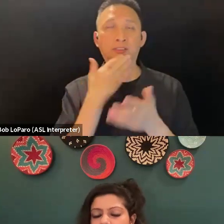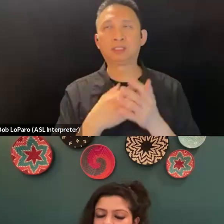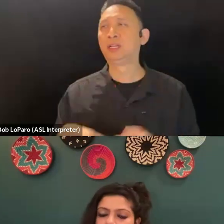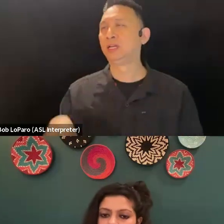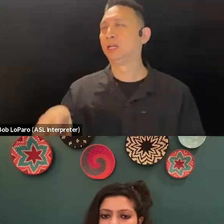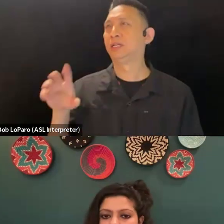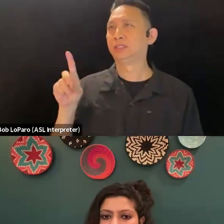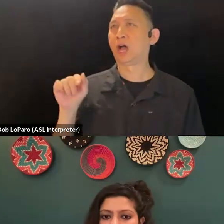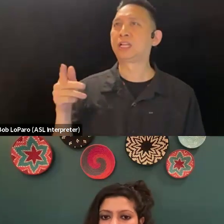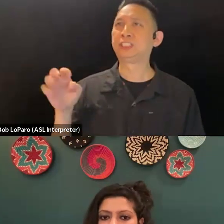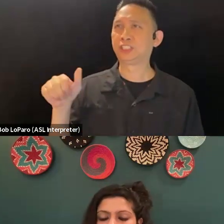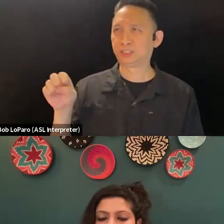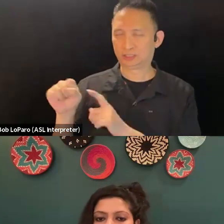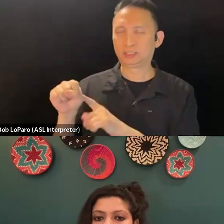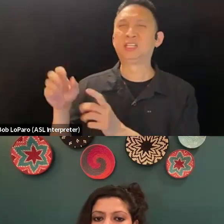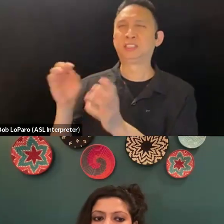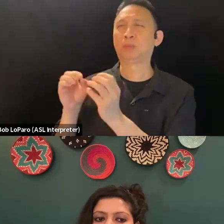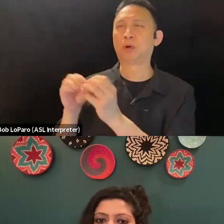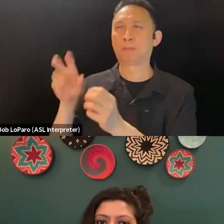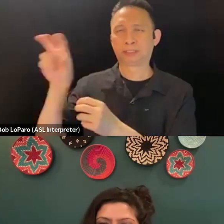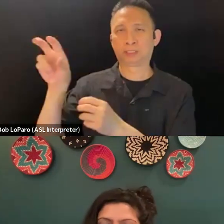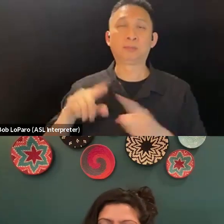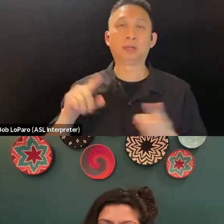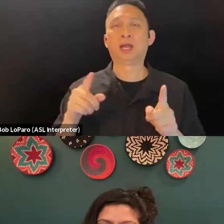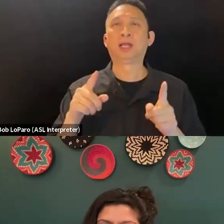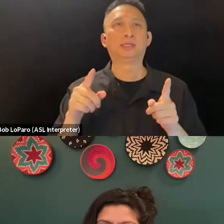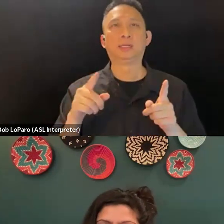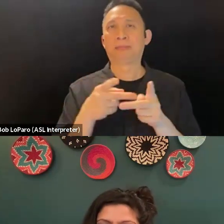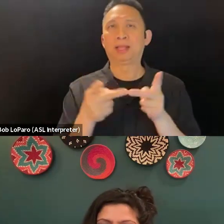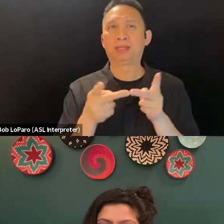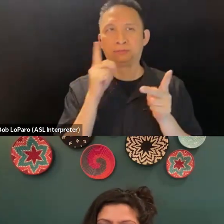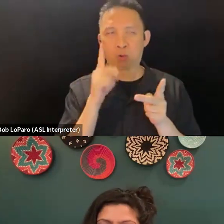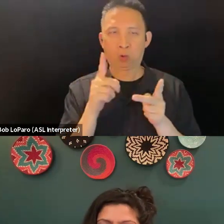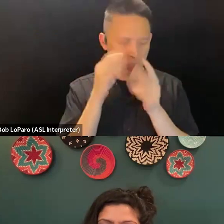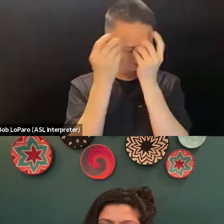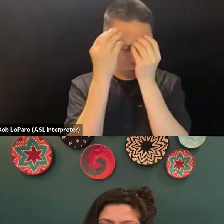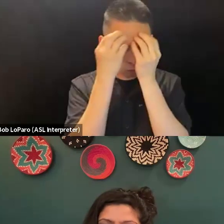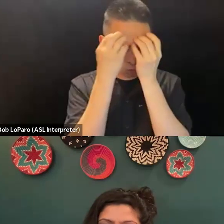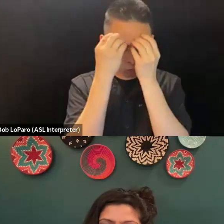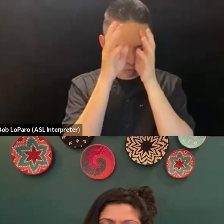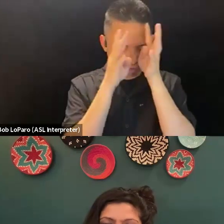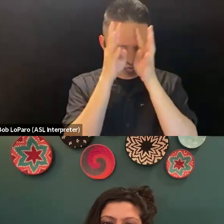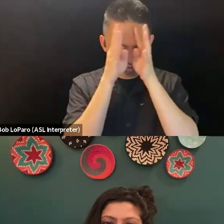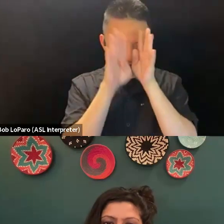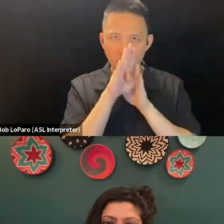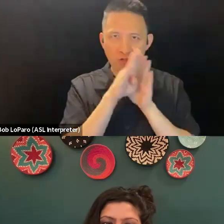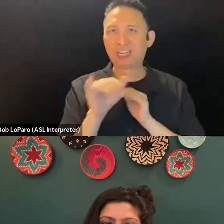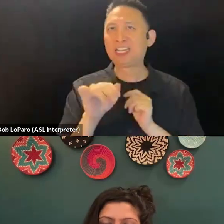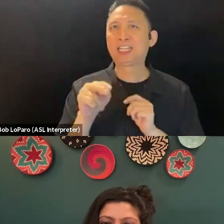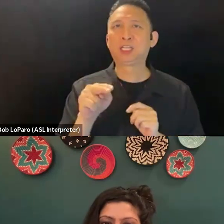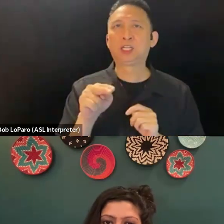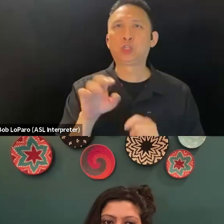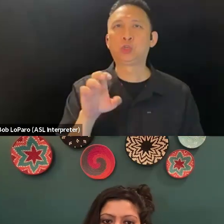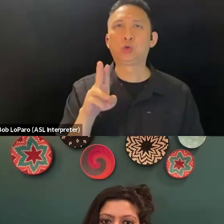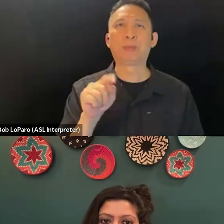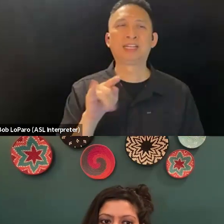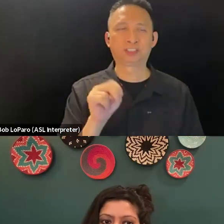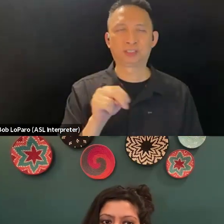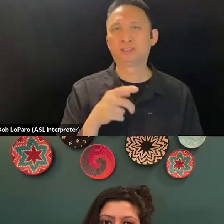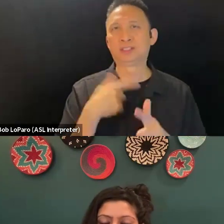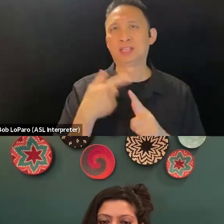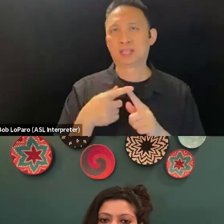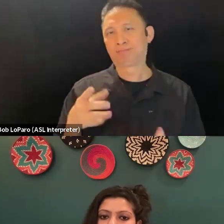And why is the social considered a burden? Where does the idea come from? And is it playing into deeper